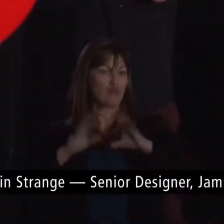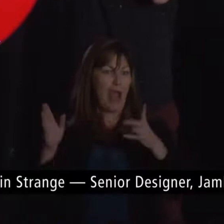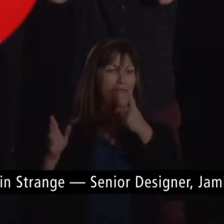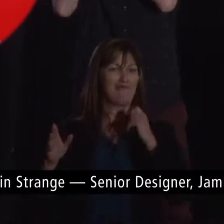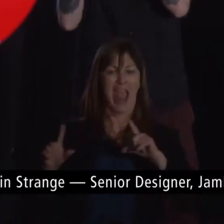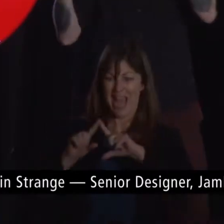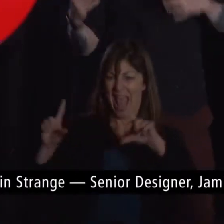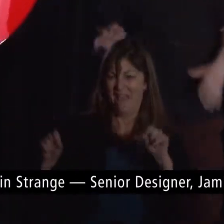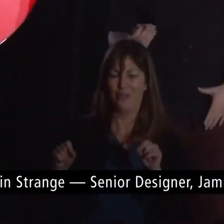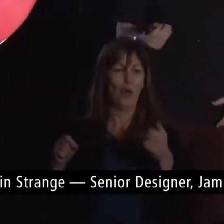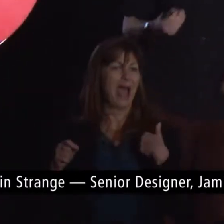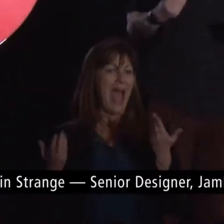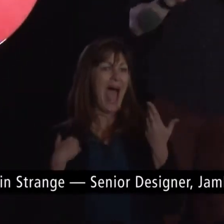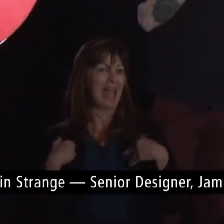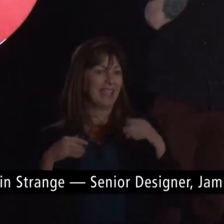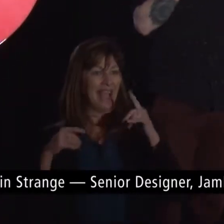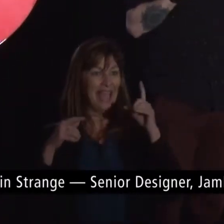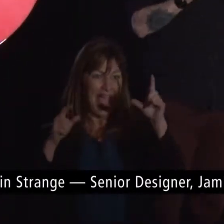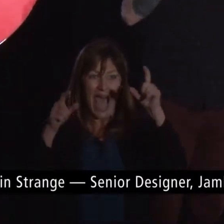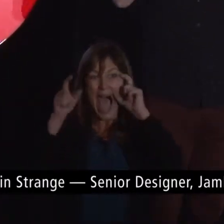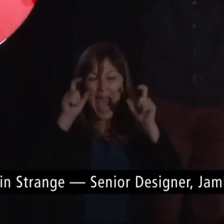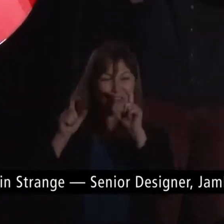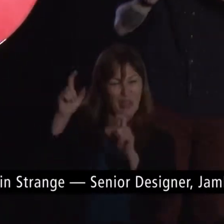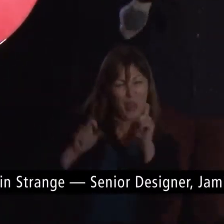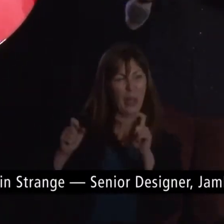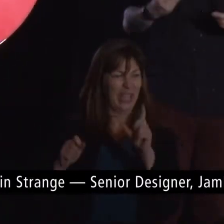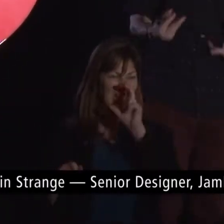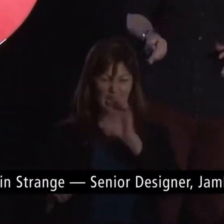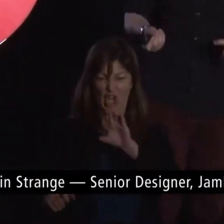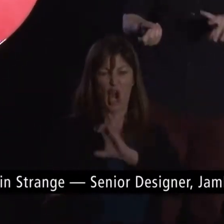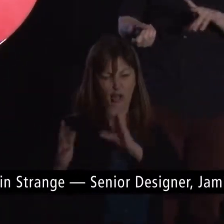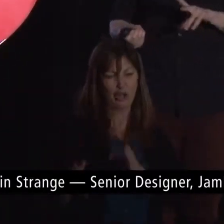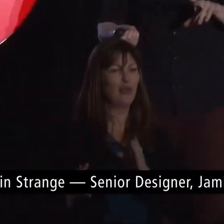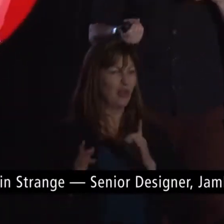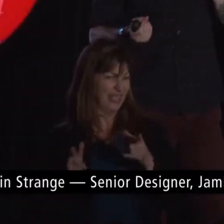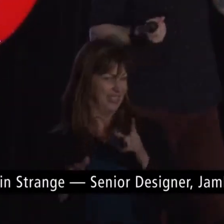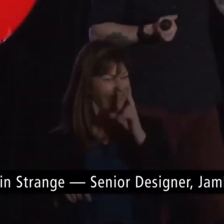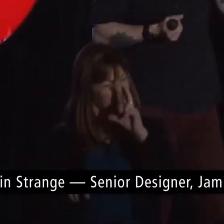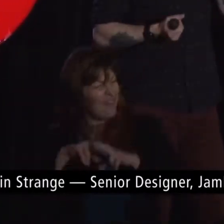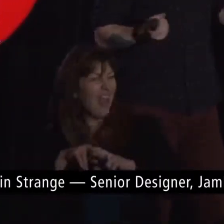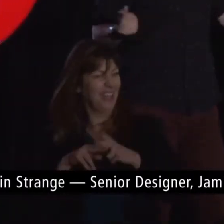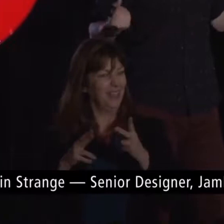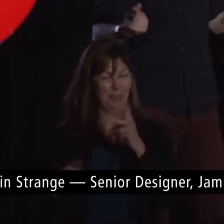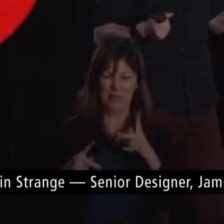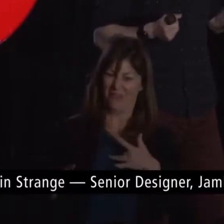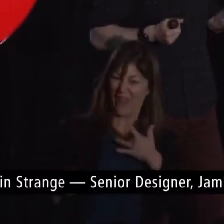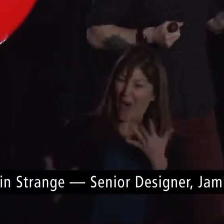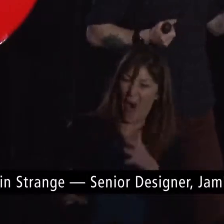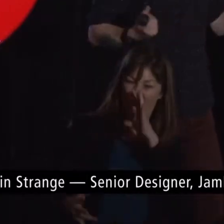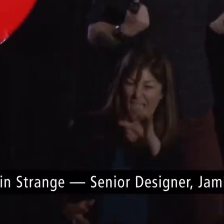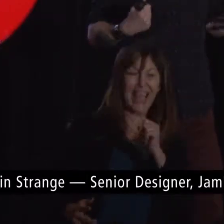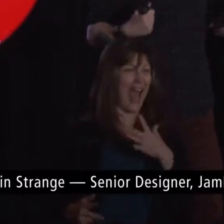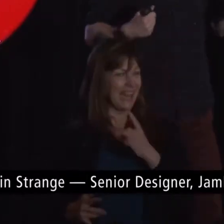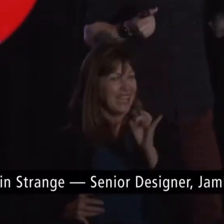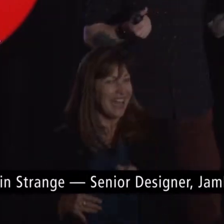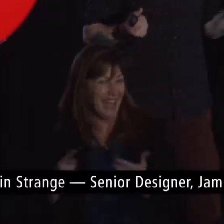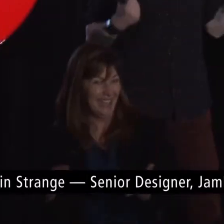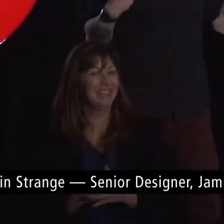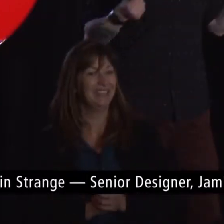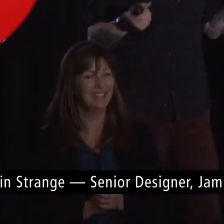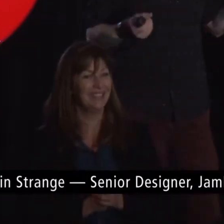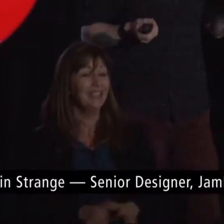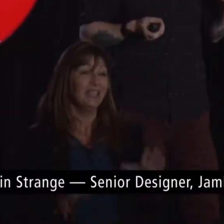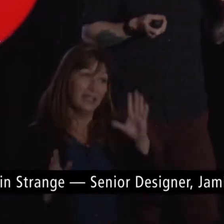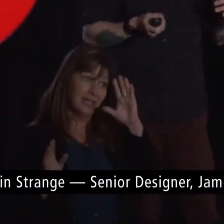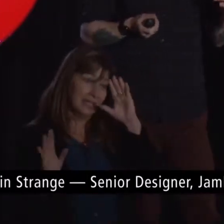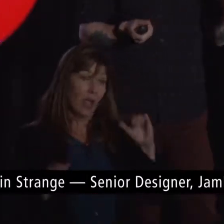back is big googly eyes and a smiley face, you know, it makes people feel like they're getting something. I mean, I kind of hope that, like, no one got